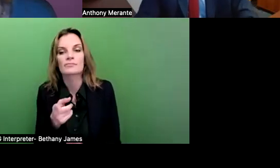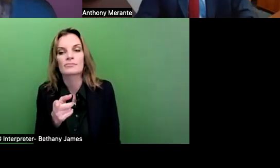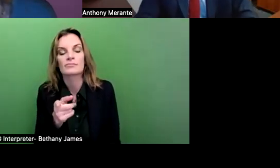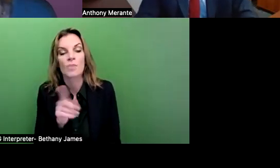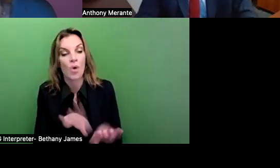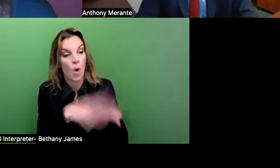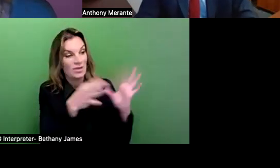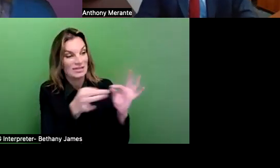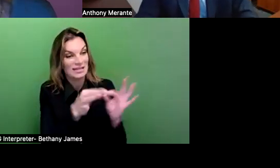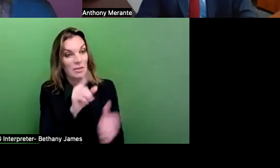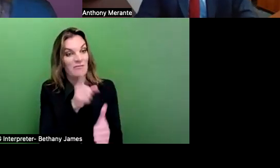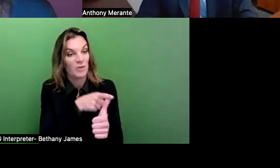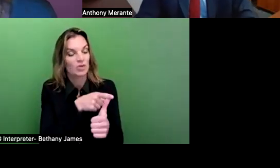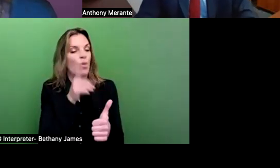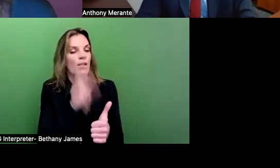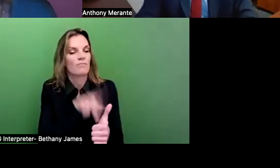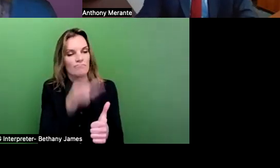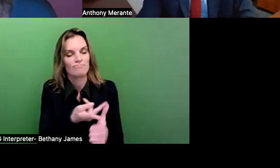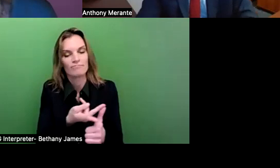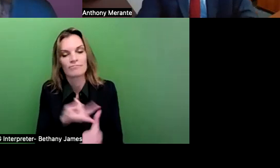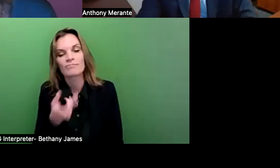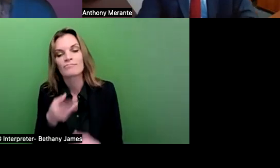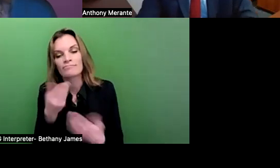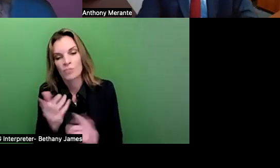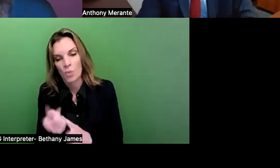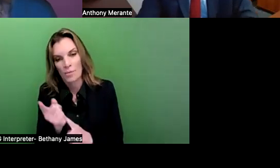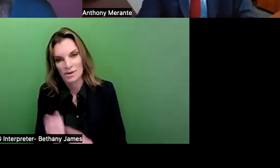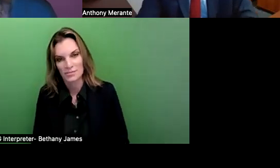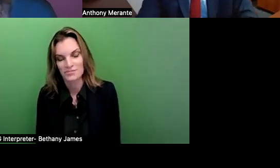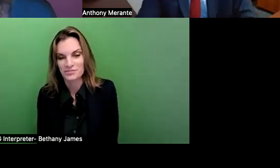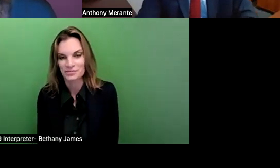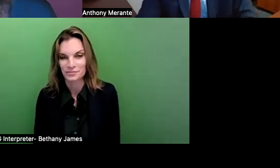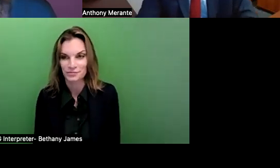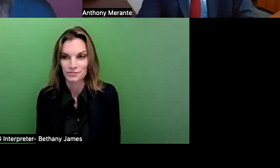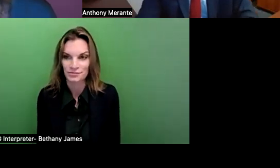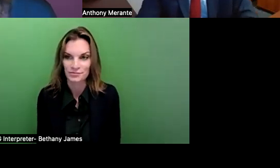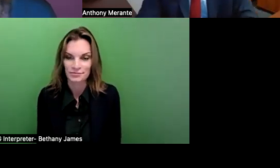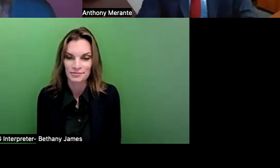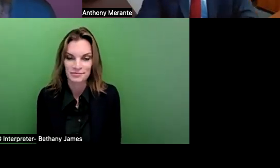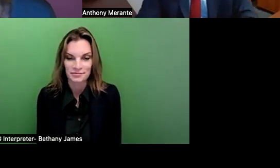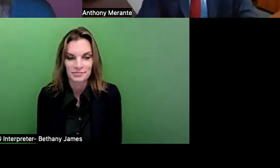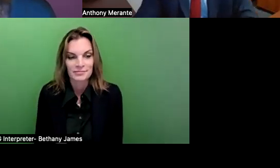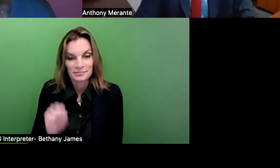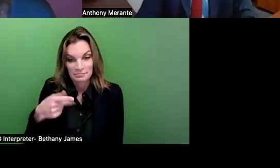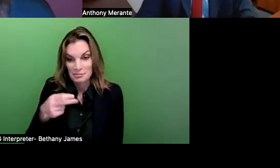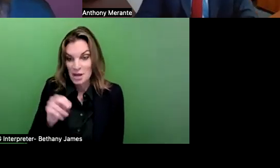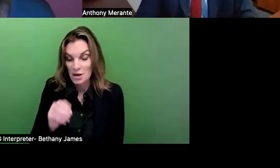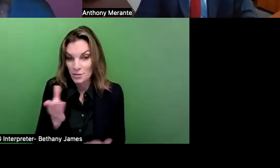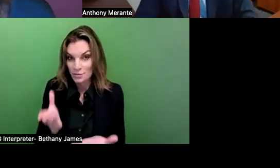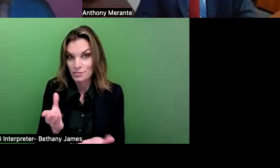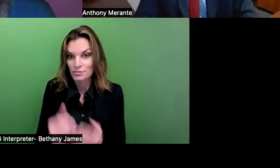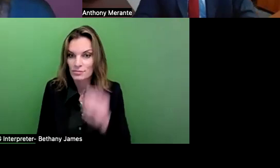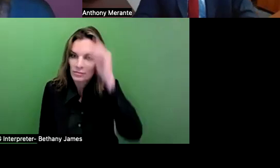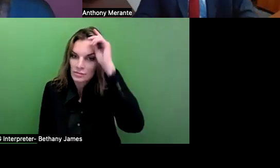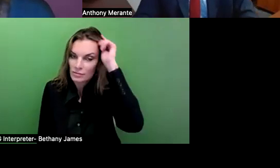opening statements. So candidates, you have 1 minute for your closing statement. So we'll begin with Mr. Spano.